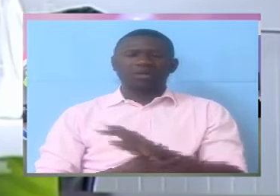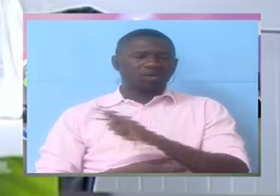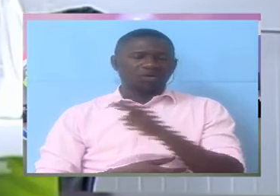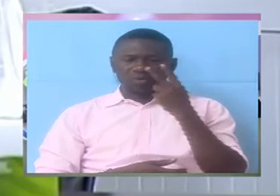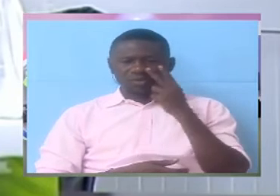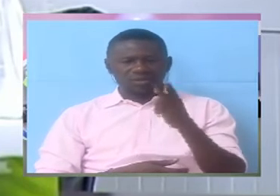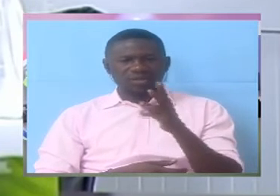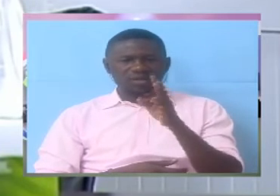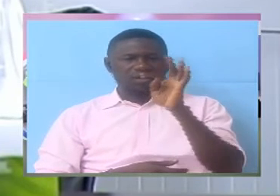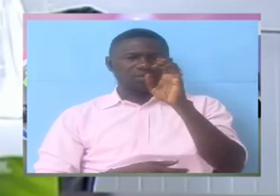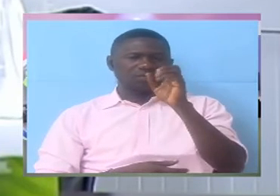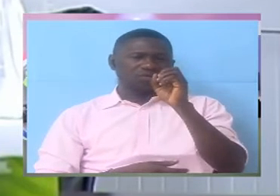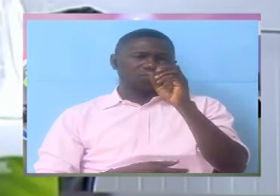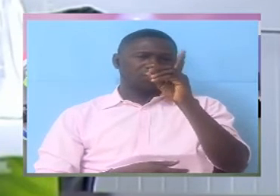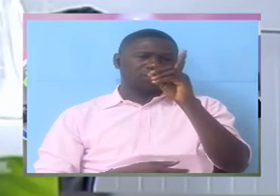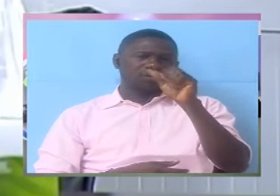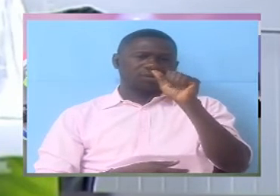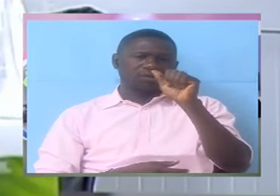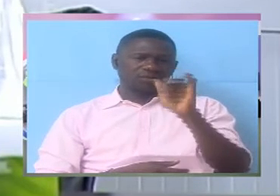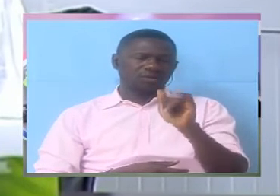heavens.